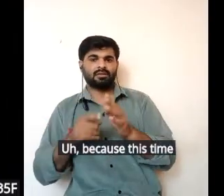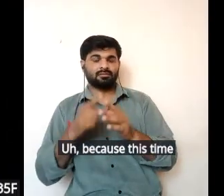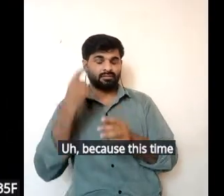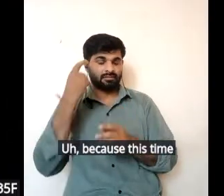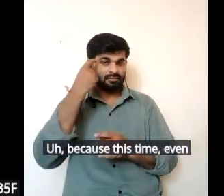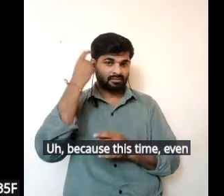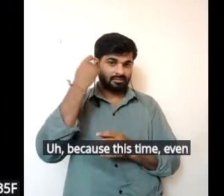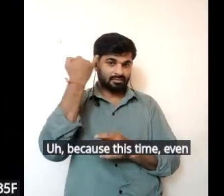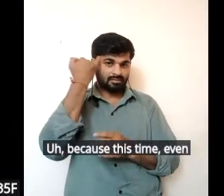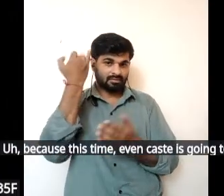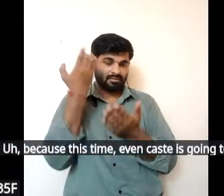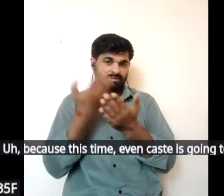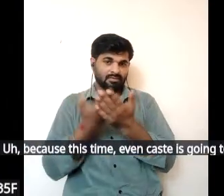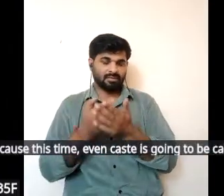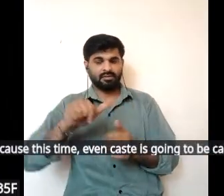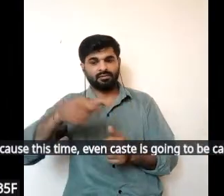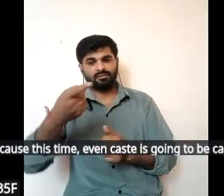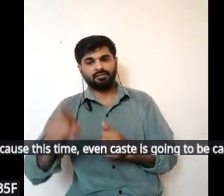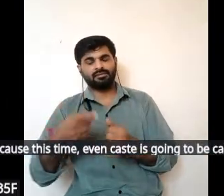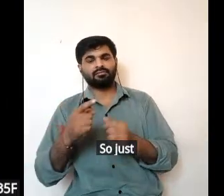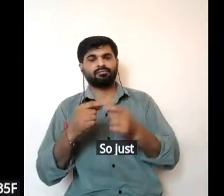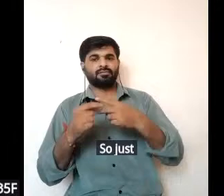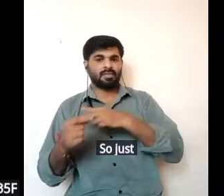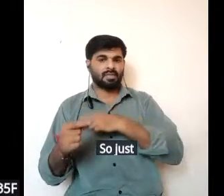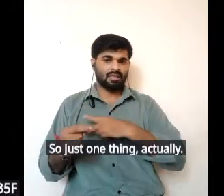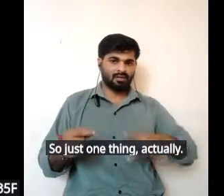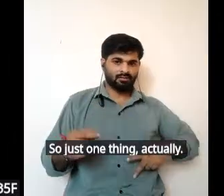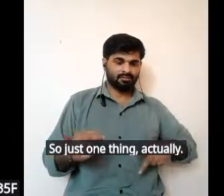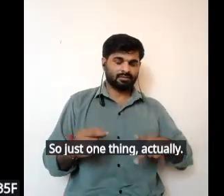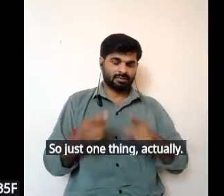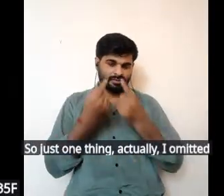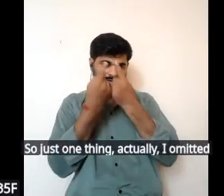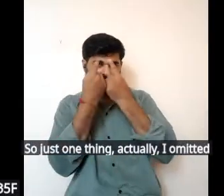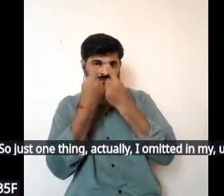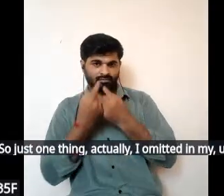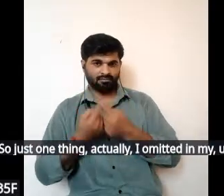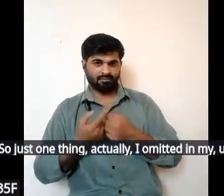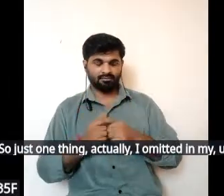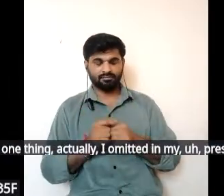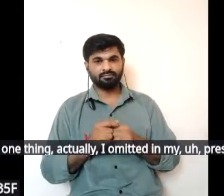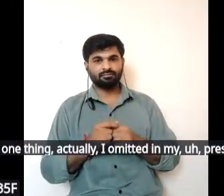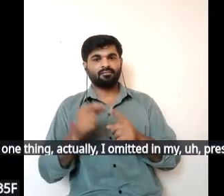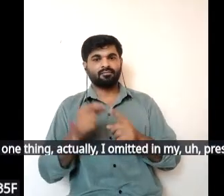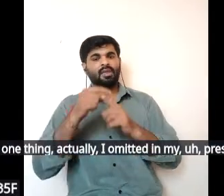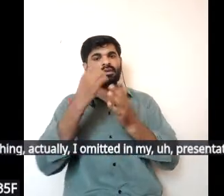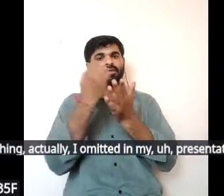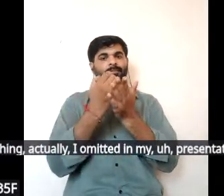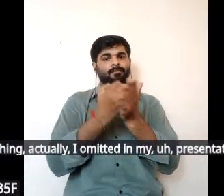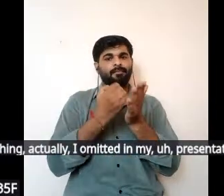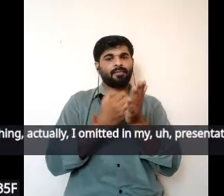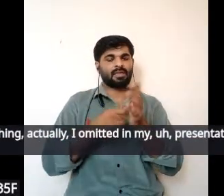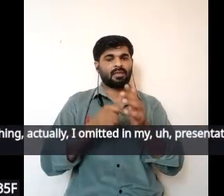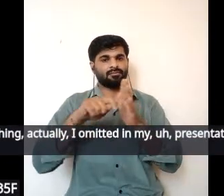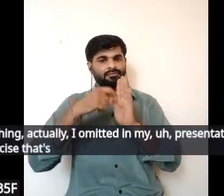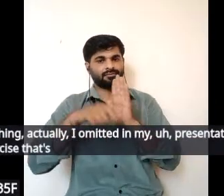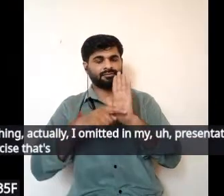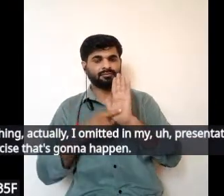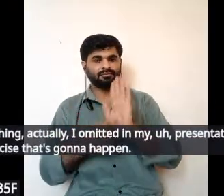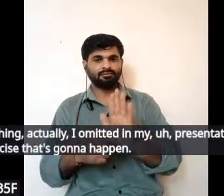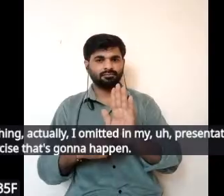caste is going to be calculated. So just one thing actually I omitted in my presentation was, in the pre-test exercise that's going to